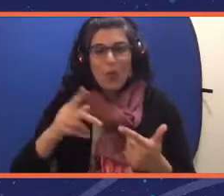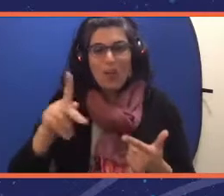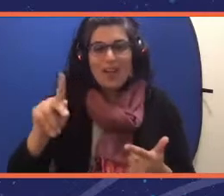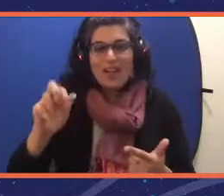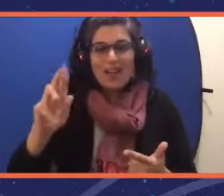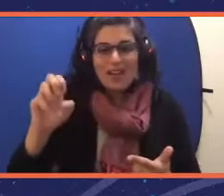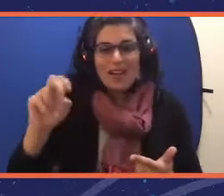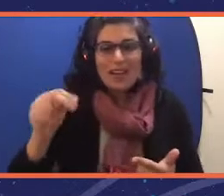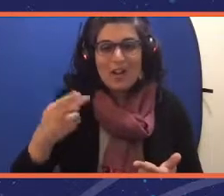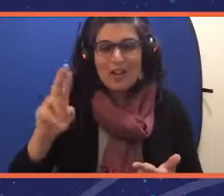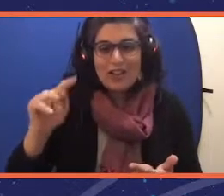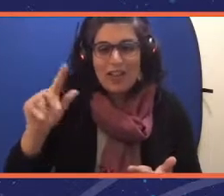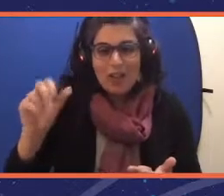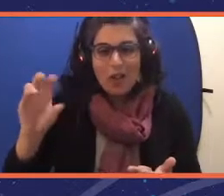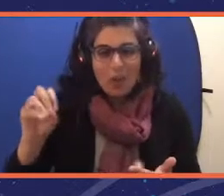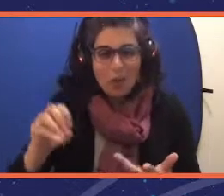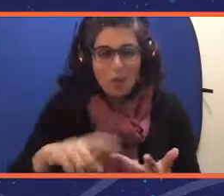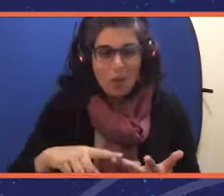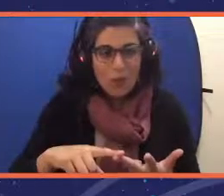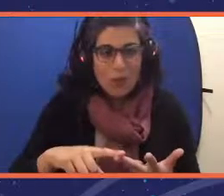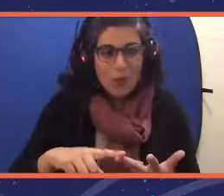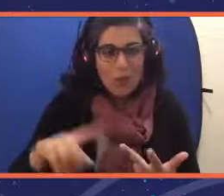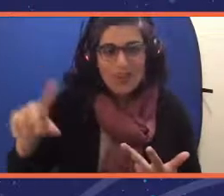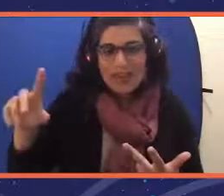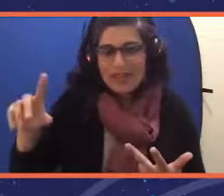from Julio Salgado. I'll hand it over to y'all.